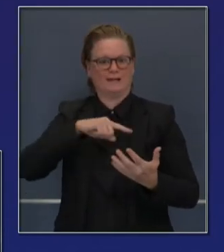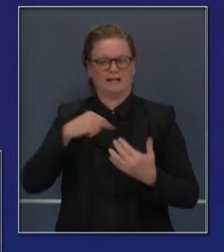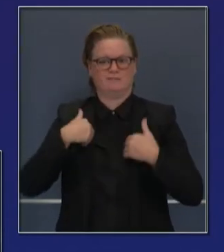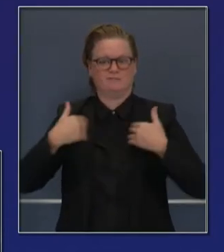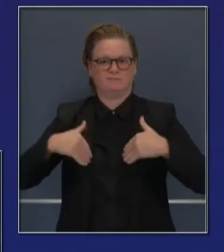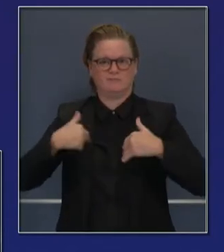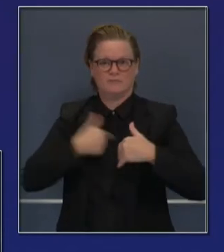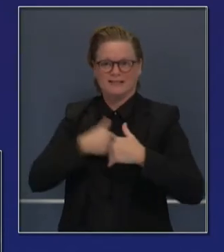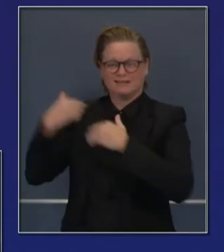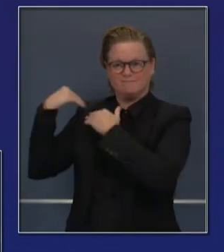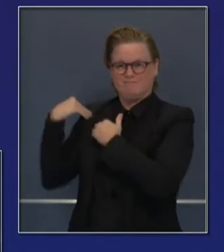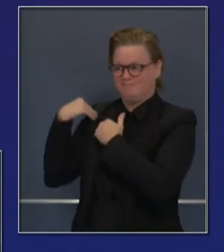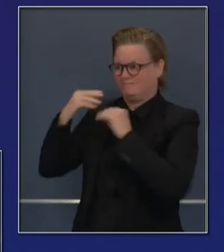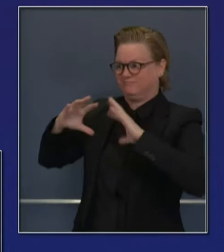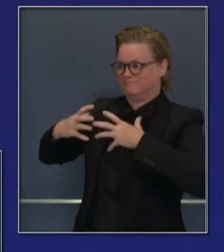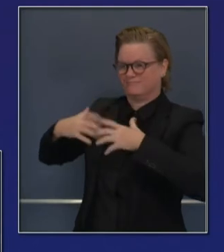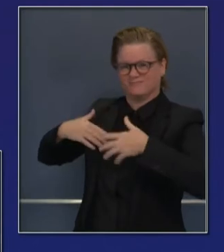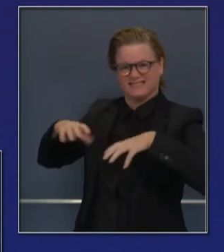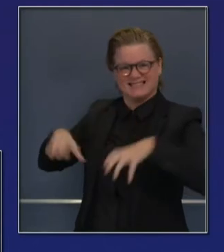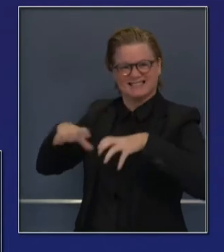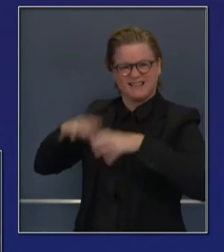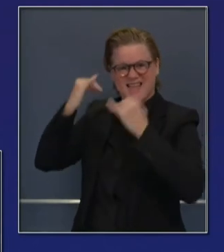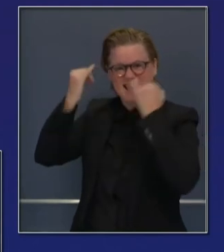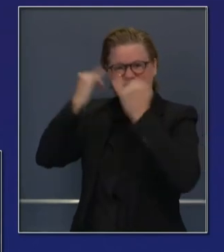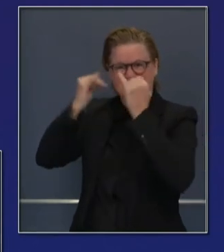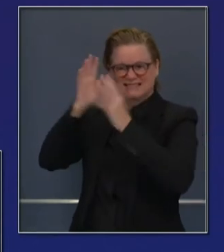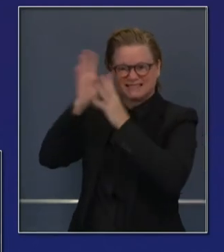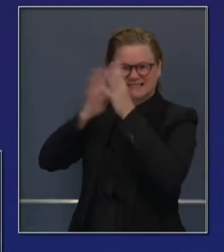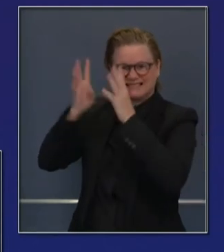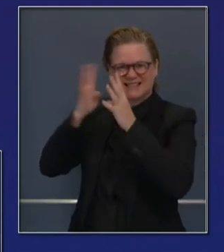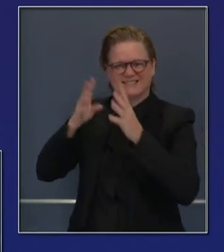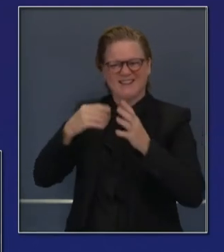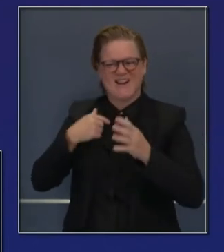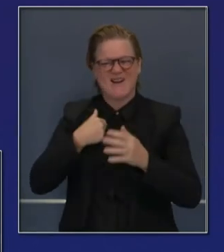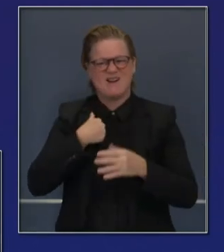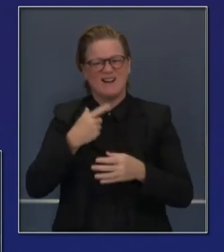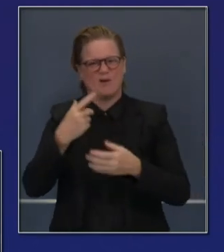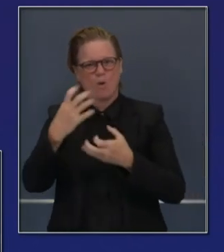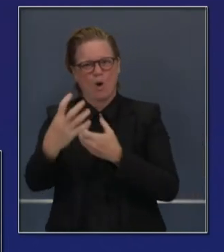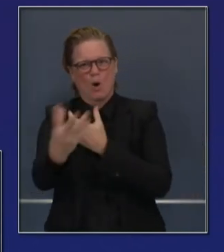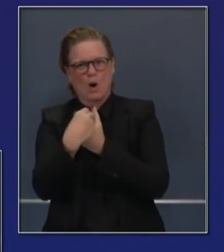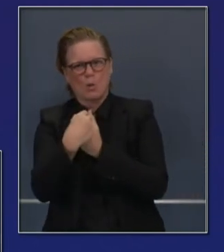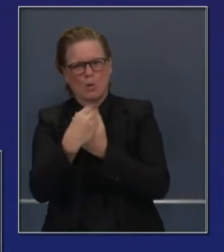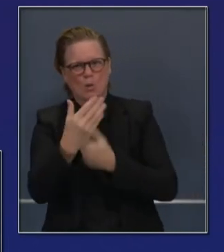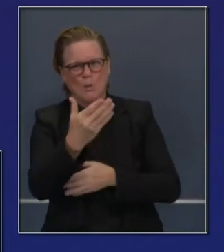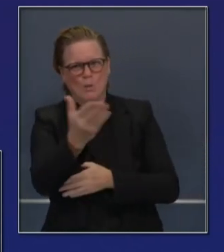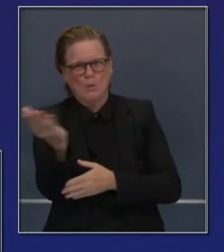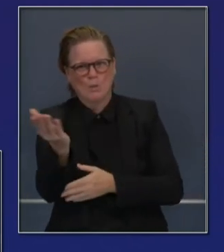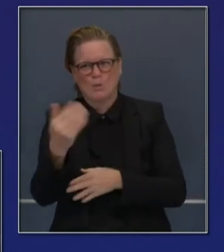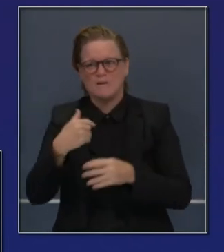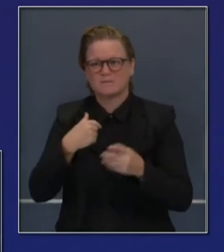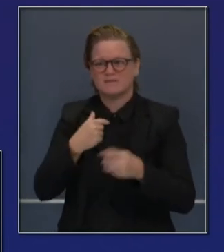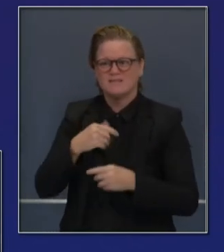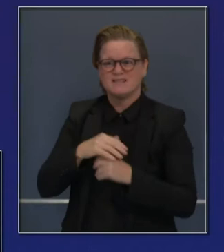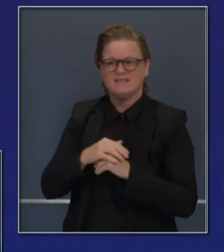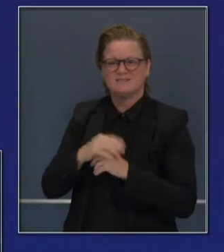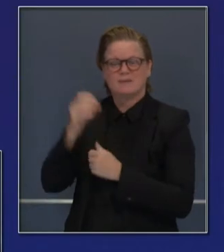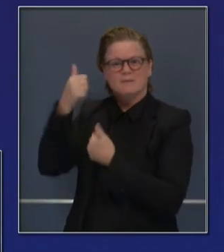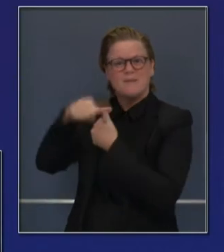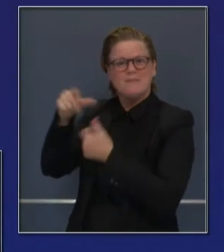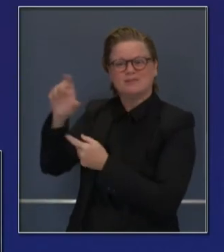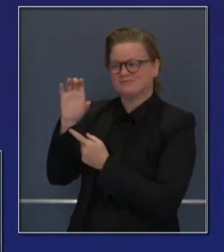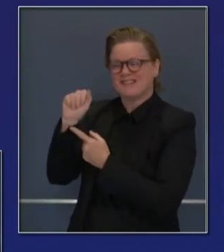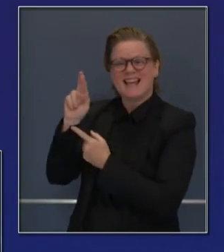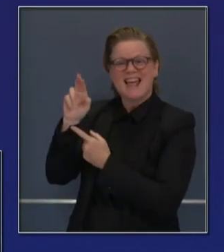world, it's been 248 days since that CARES Act and the PPP money drying up, money across the